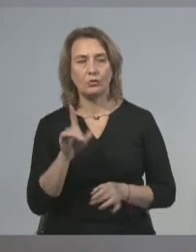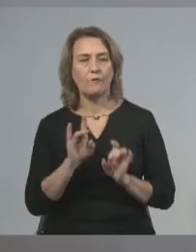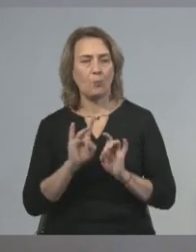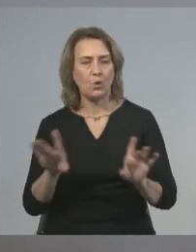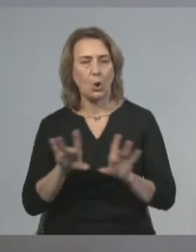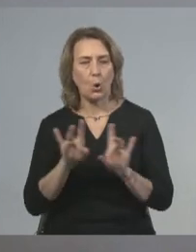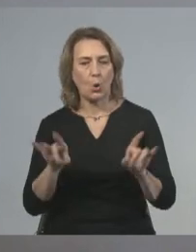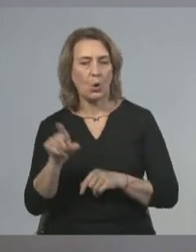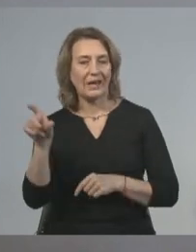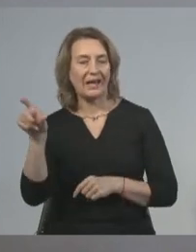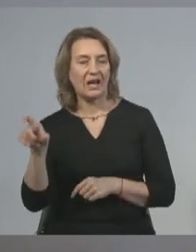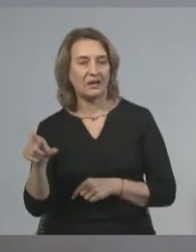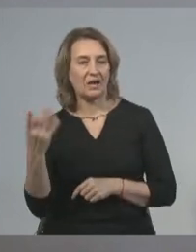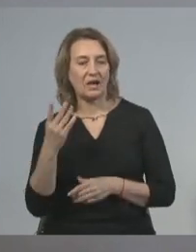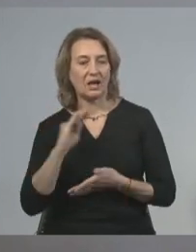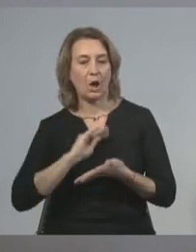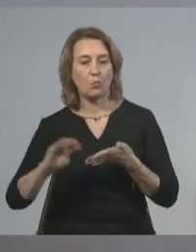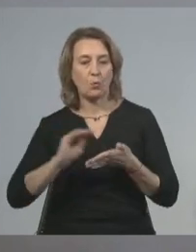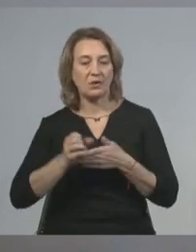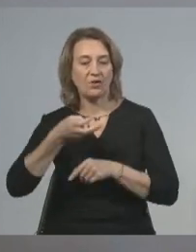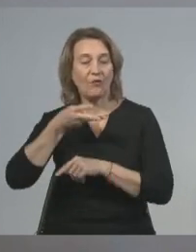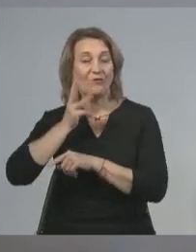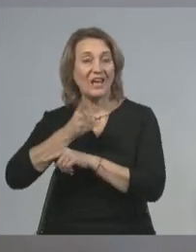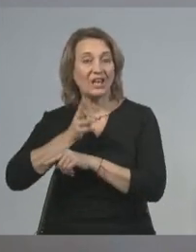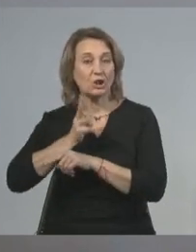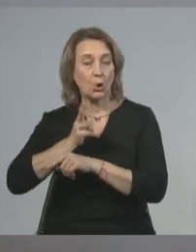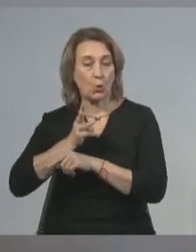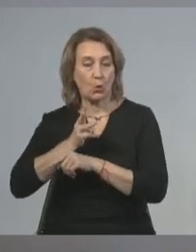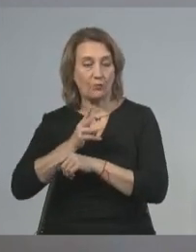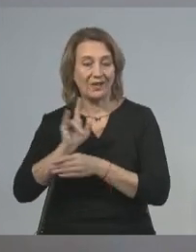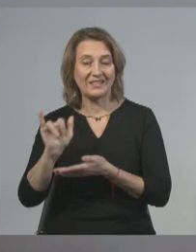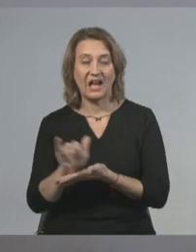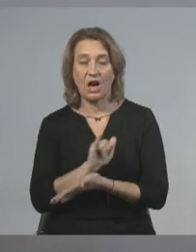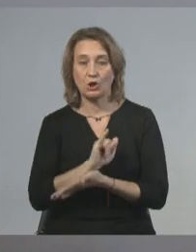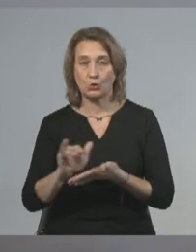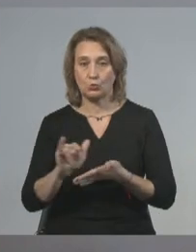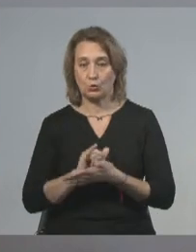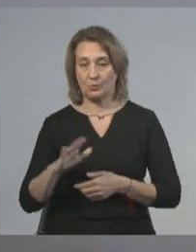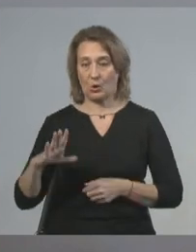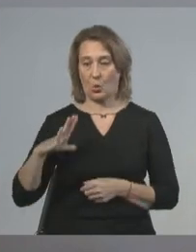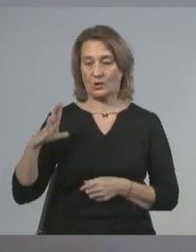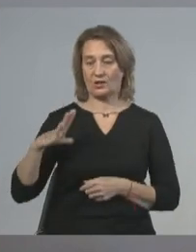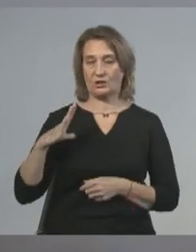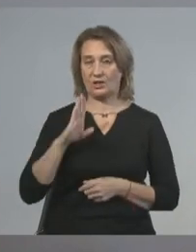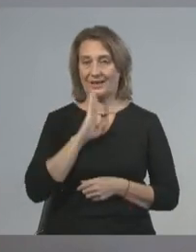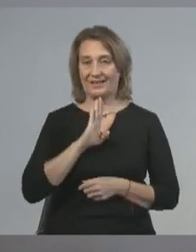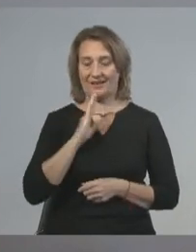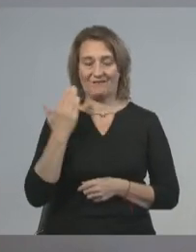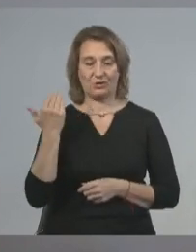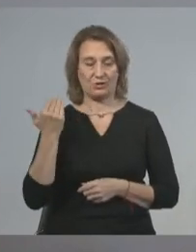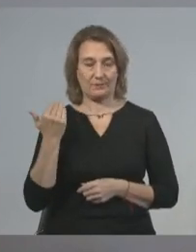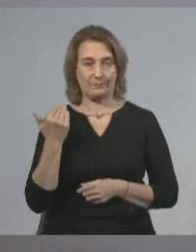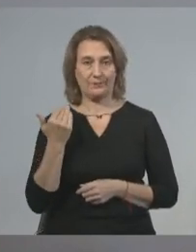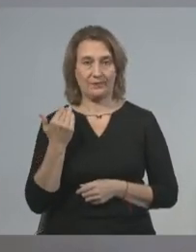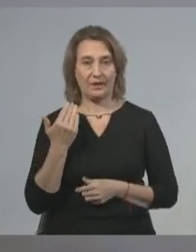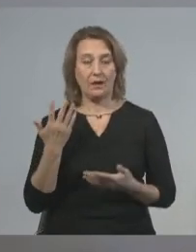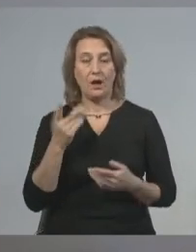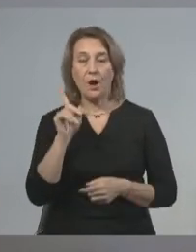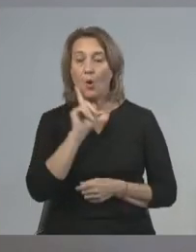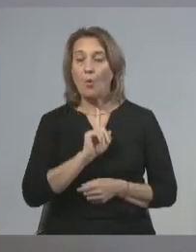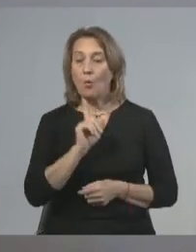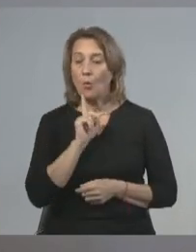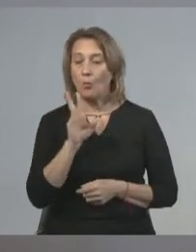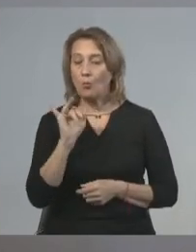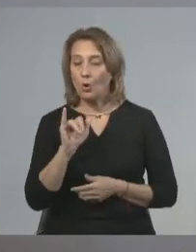on youtube and it took several months until youtube delayed the links that content so maybe for